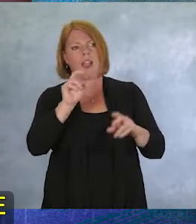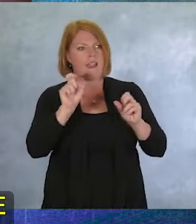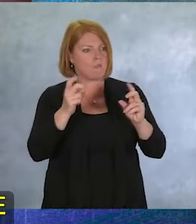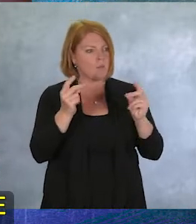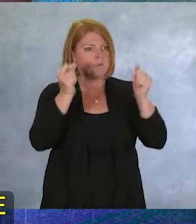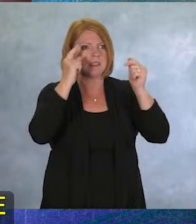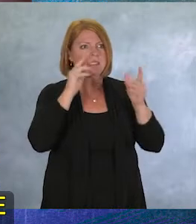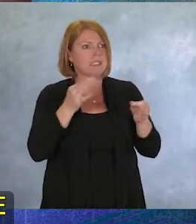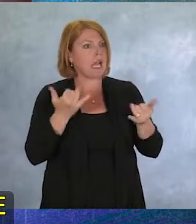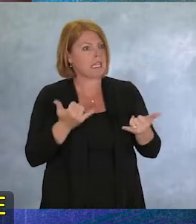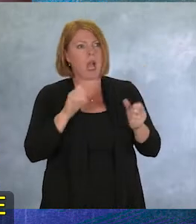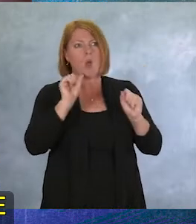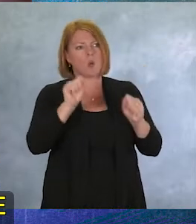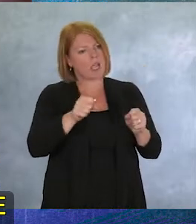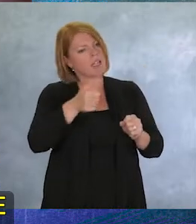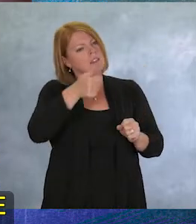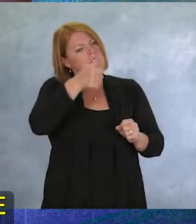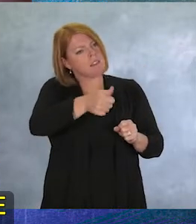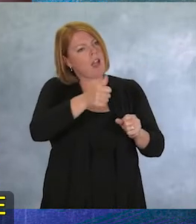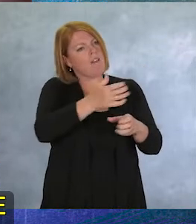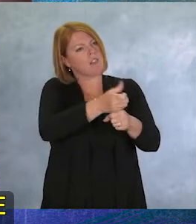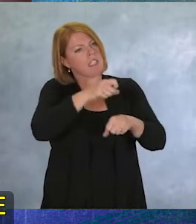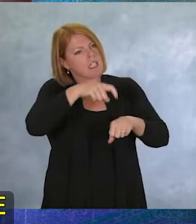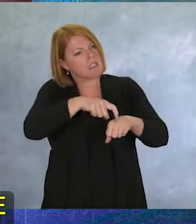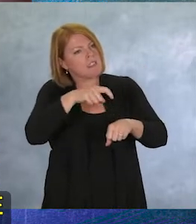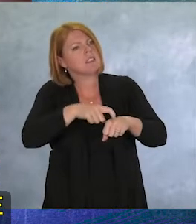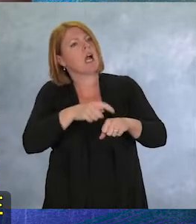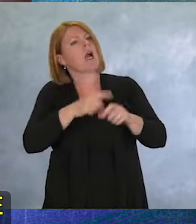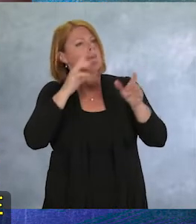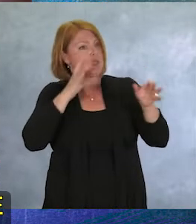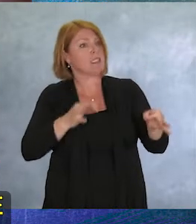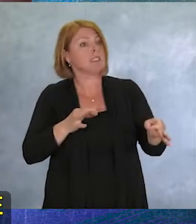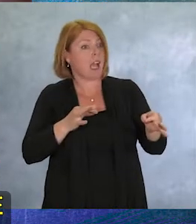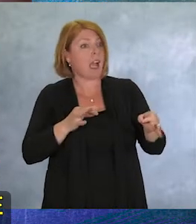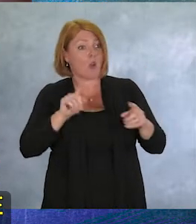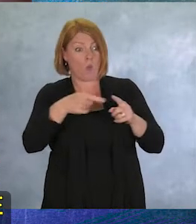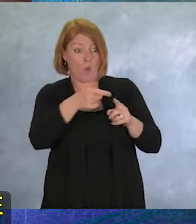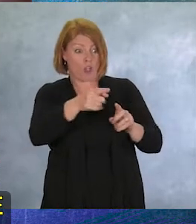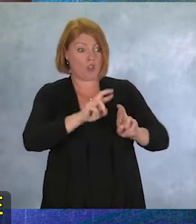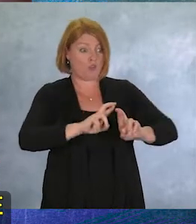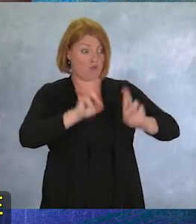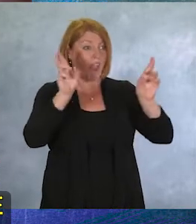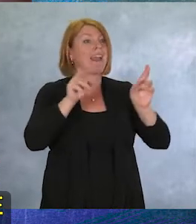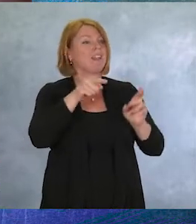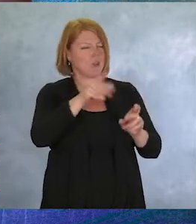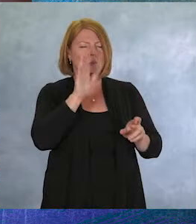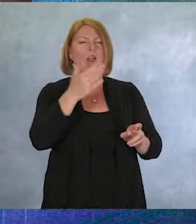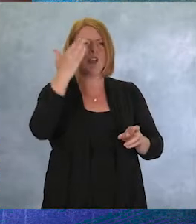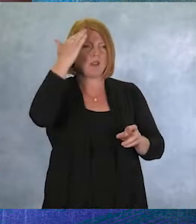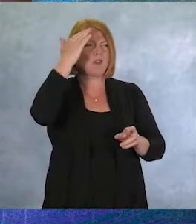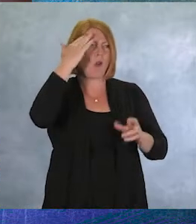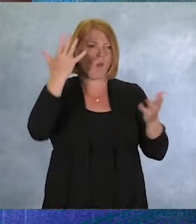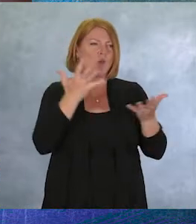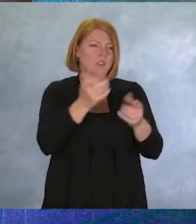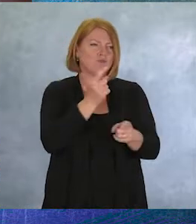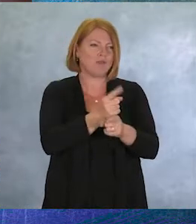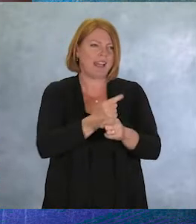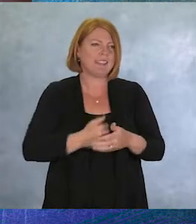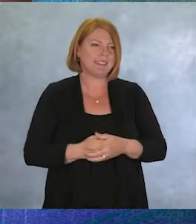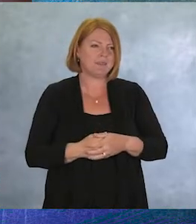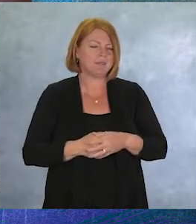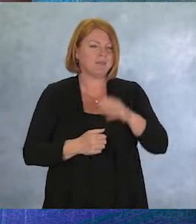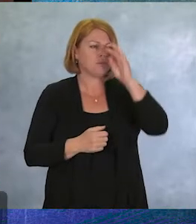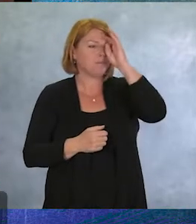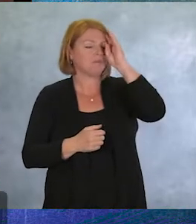immediately. It's something that you have to make on your own time. And you will, at the point that you're ready to make the decision, you will know what the right decision